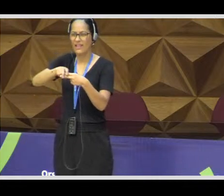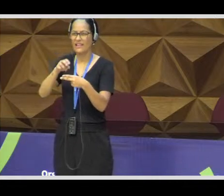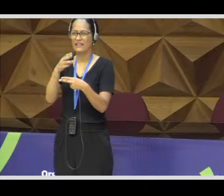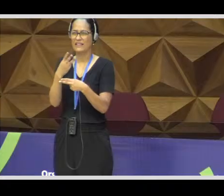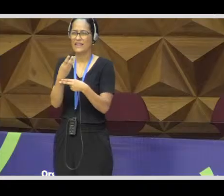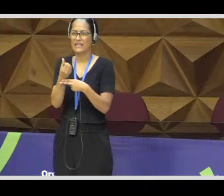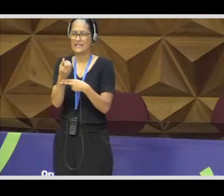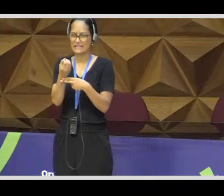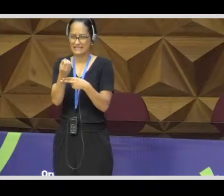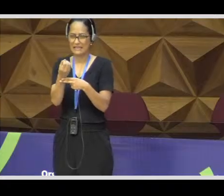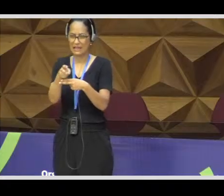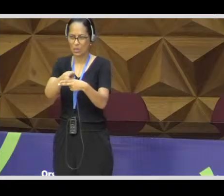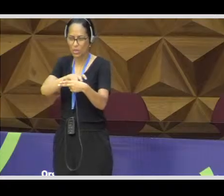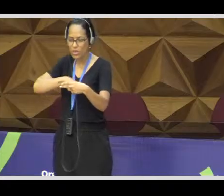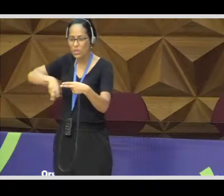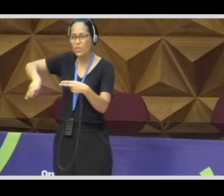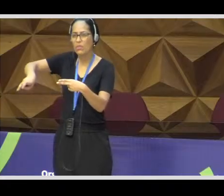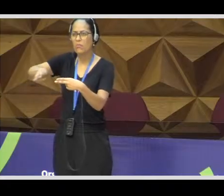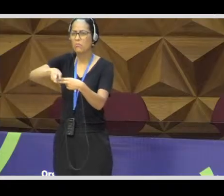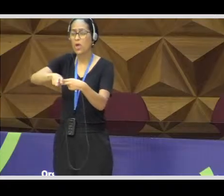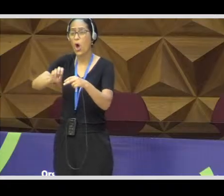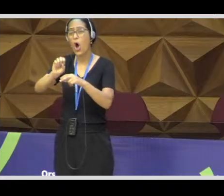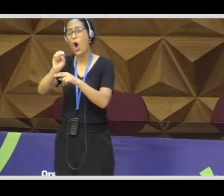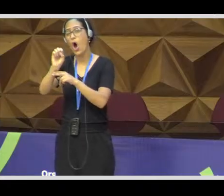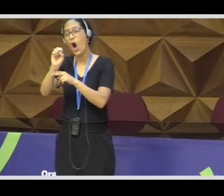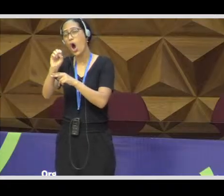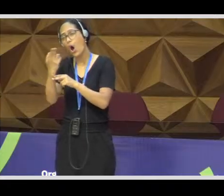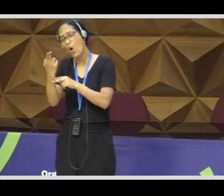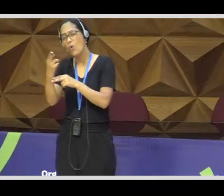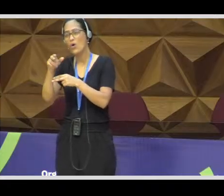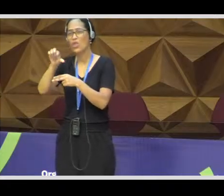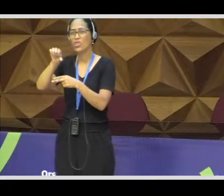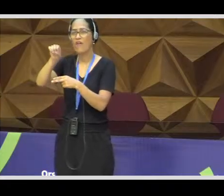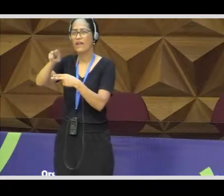a 90-degree rotation physically, I couldn't tell.